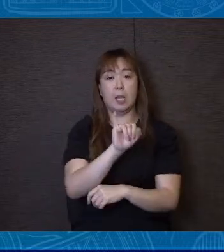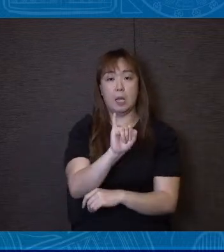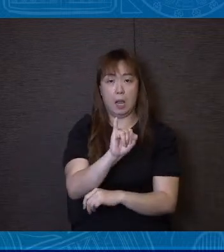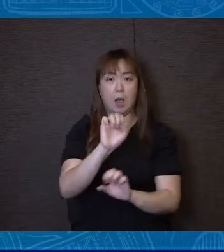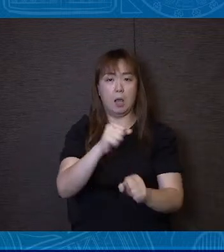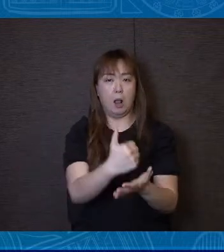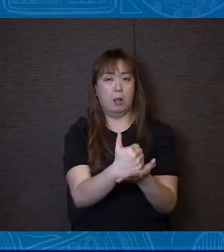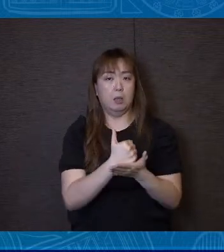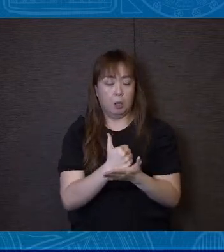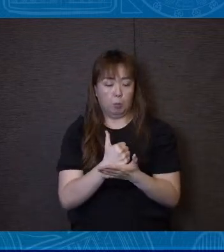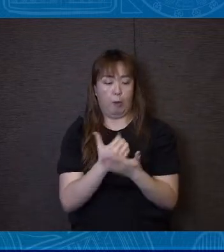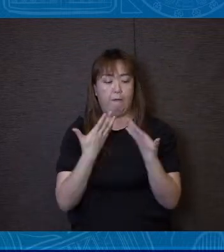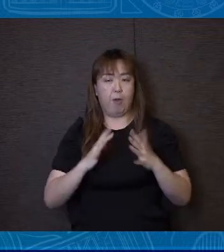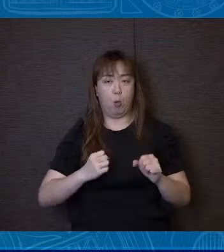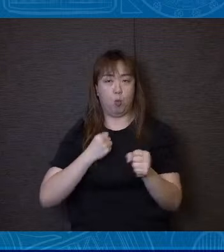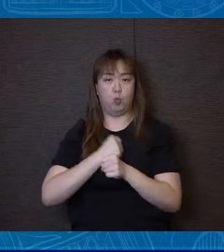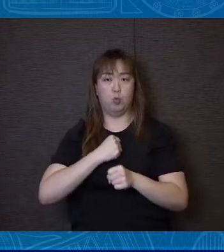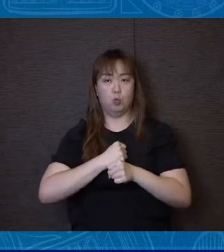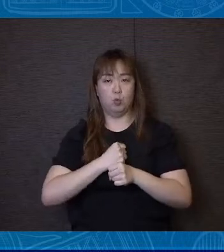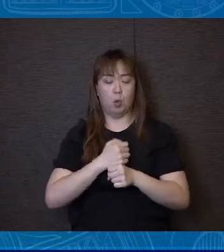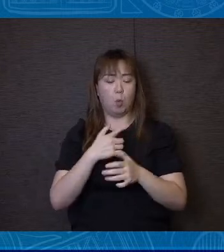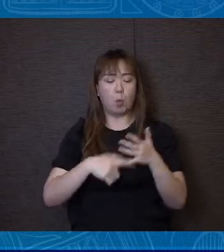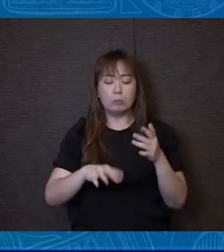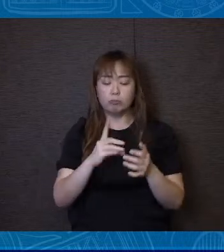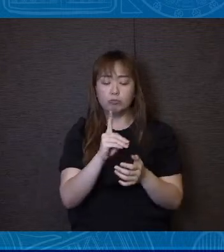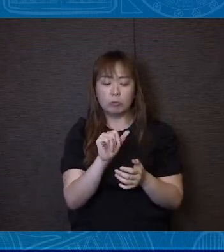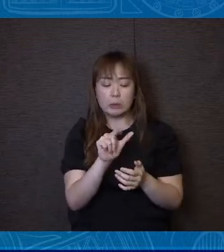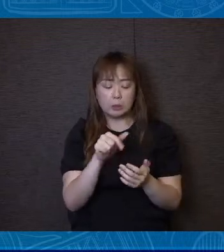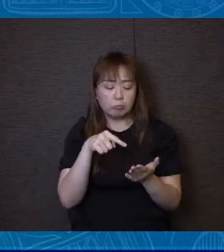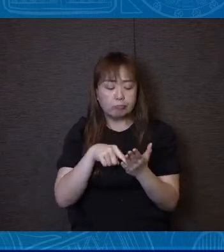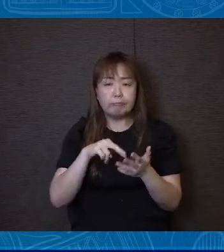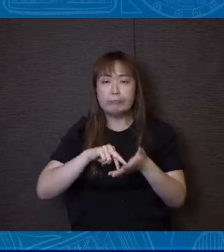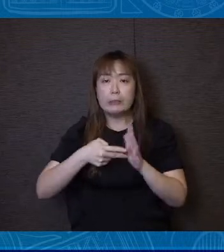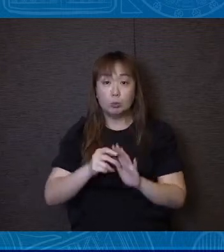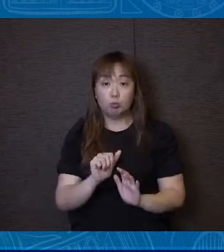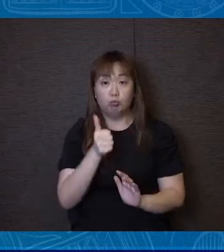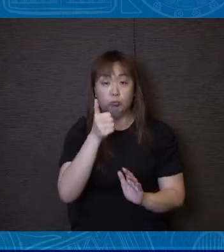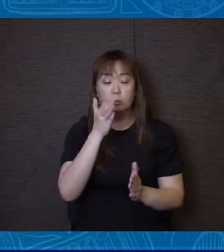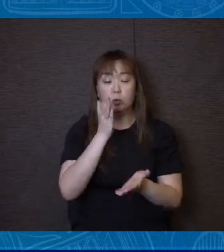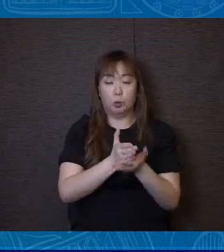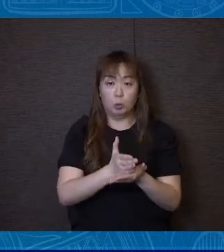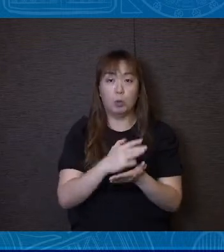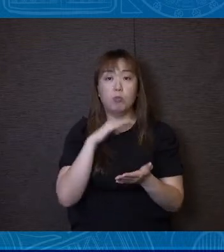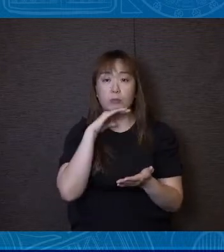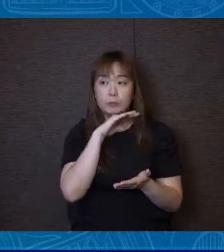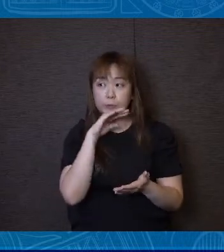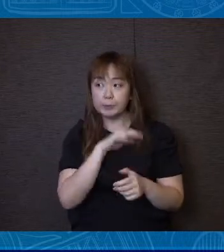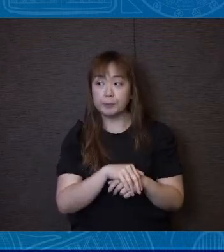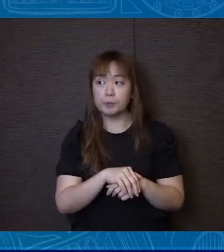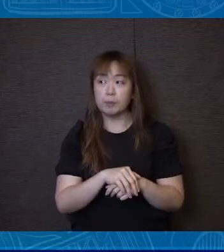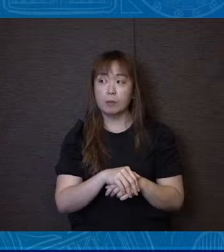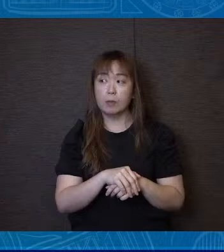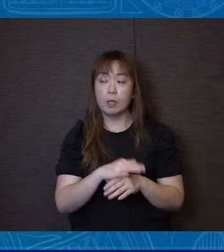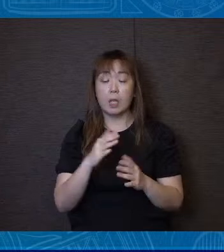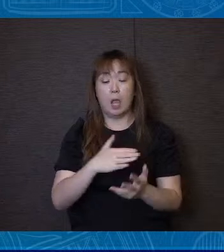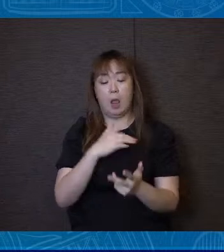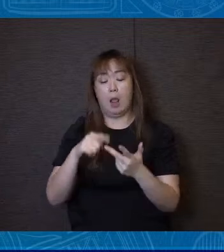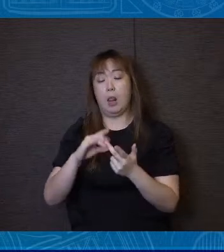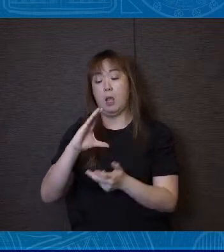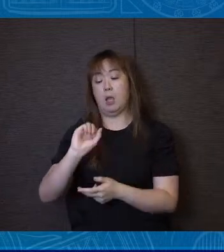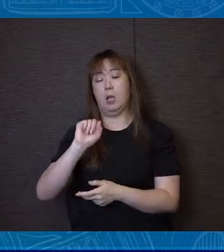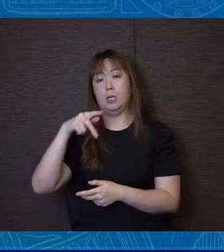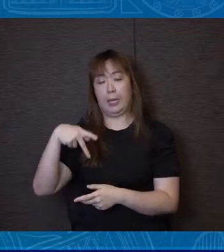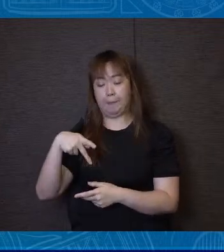job more quickly to understand what this data means, and that's quite useful. And maybe lastly with CAP, the Common Alerting Protocol, together